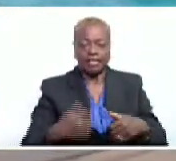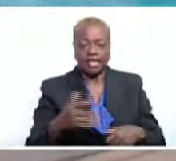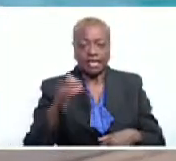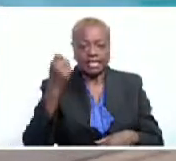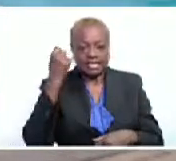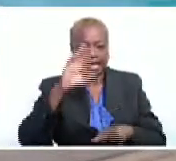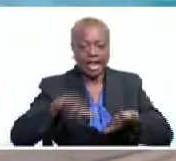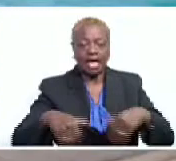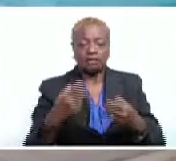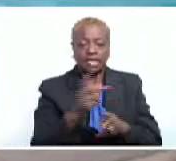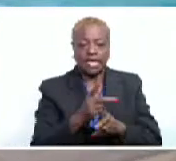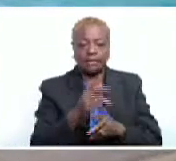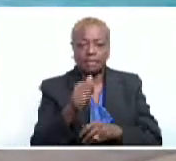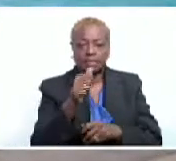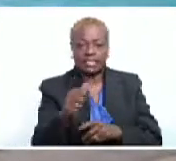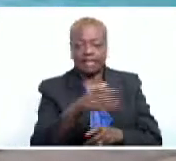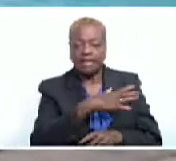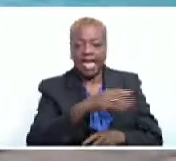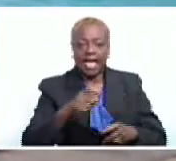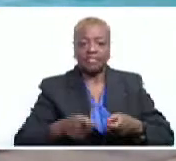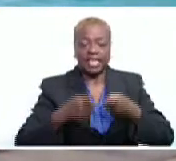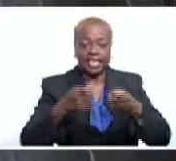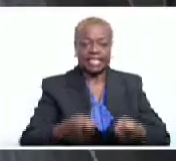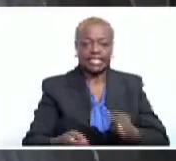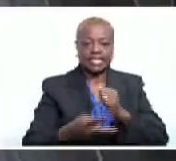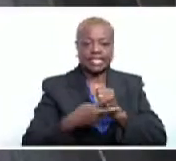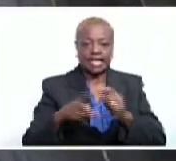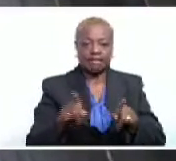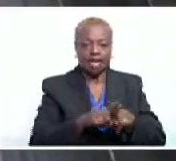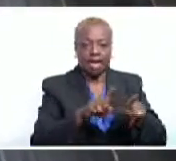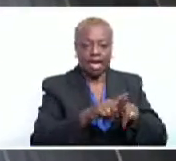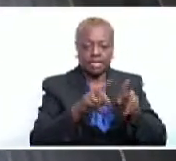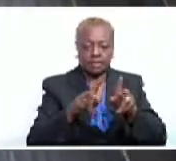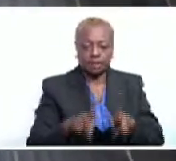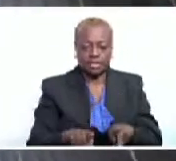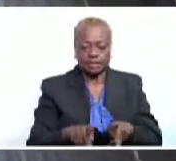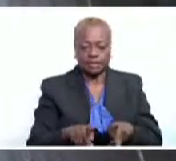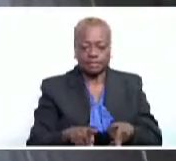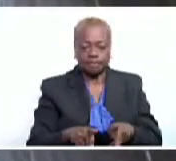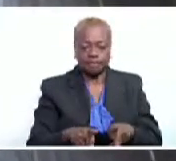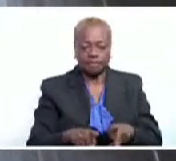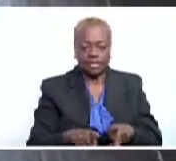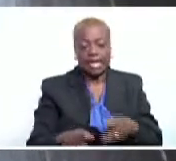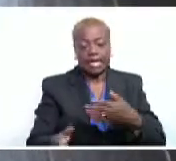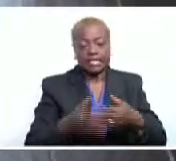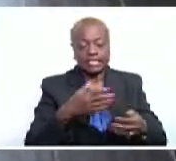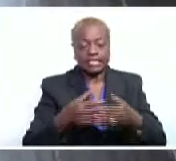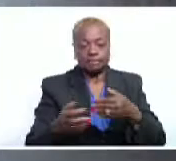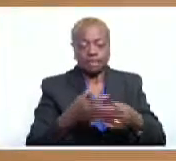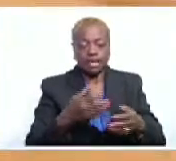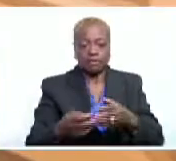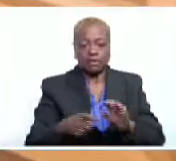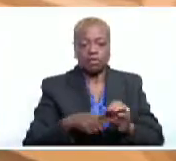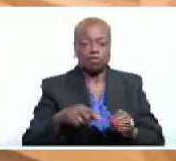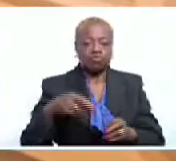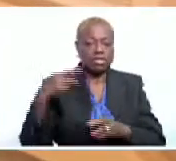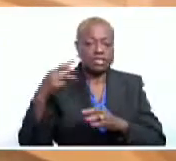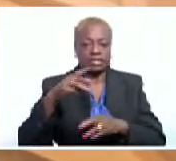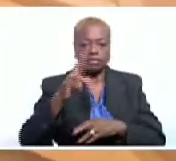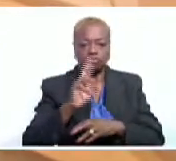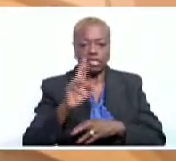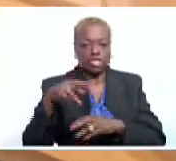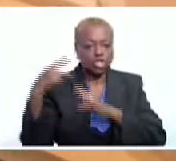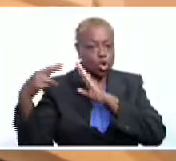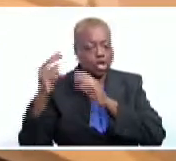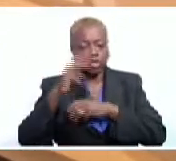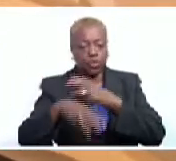and our guests as safe as possible. But despite the optimism, Resorts World also encountered